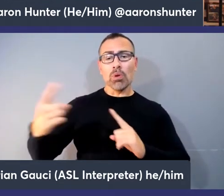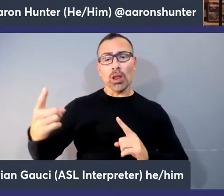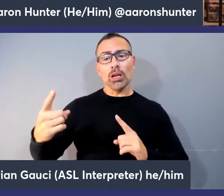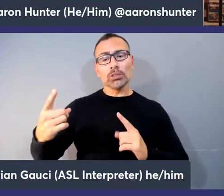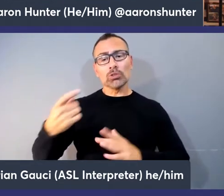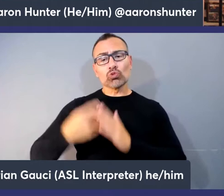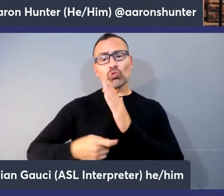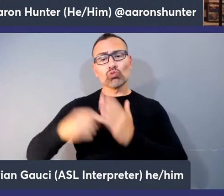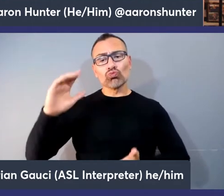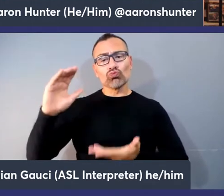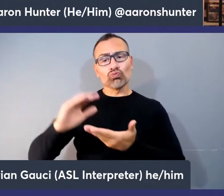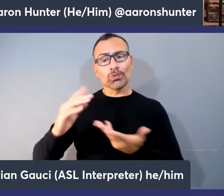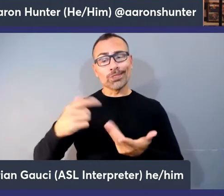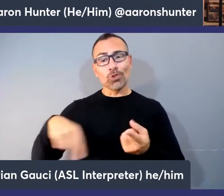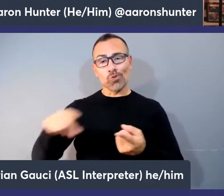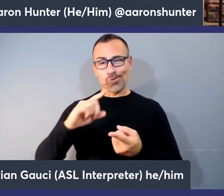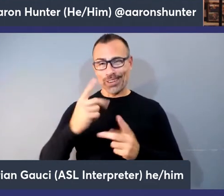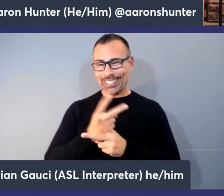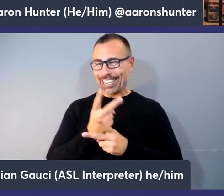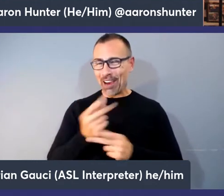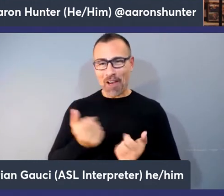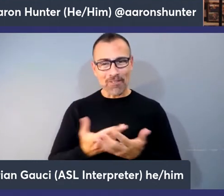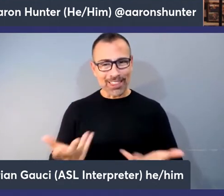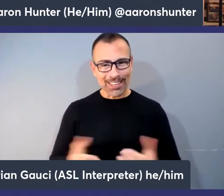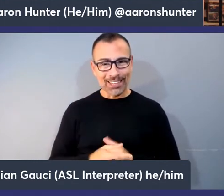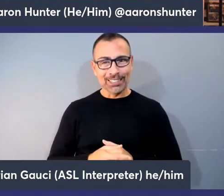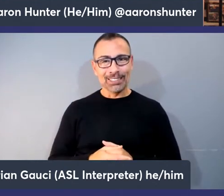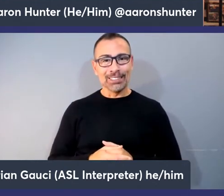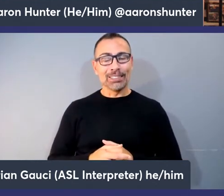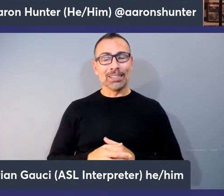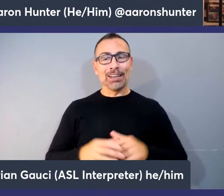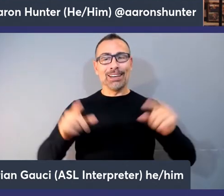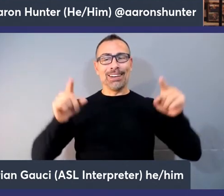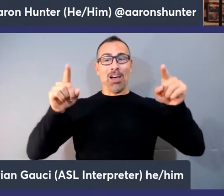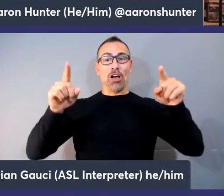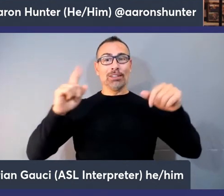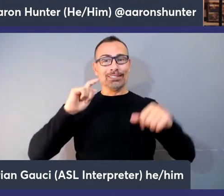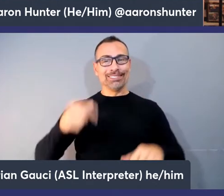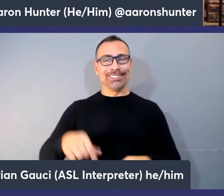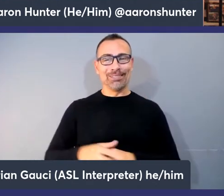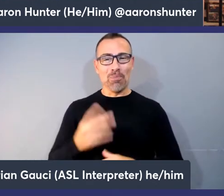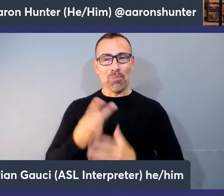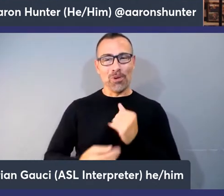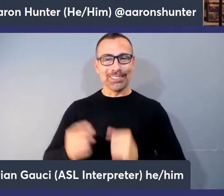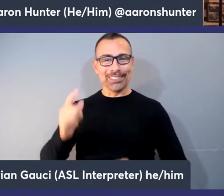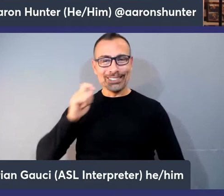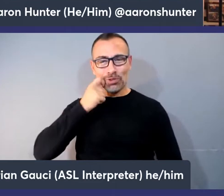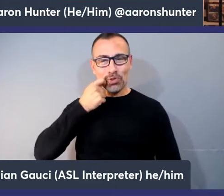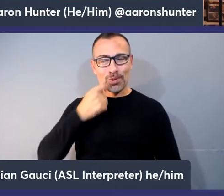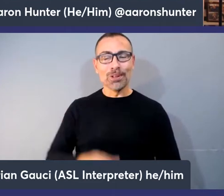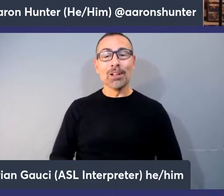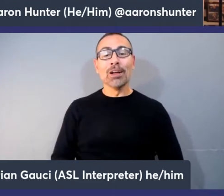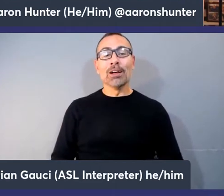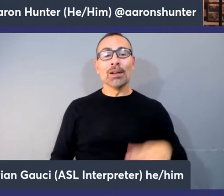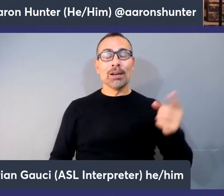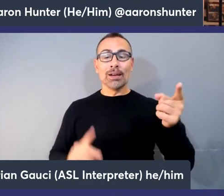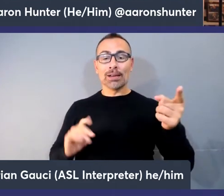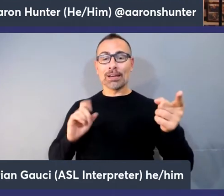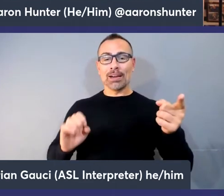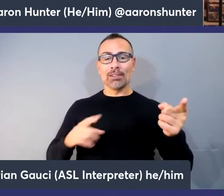do all of that. That sounds so really cool. And again, a lot of our opportunity where AWS is managing the